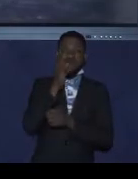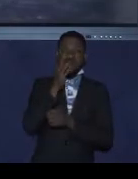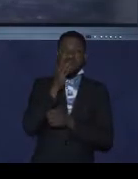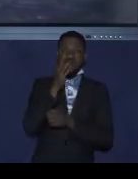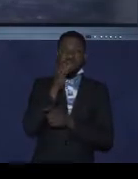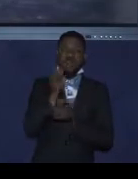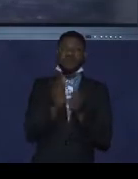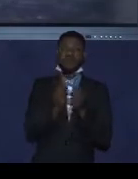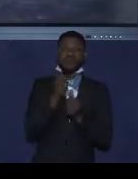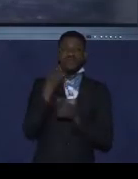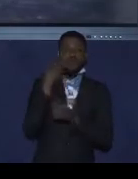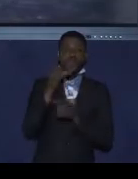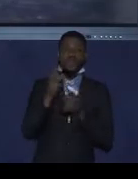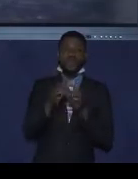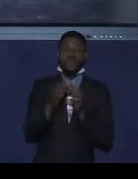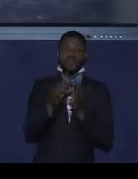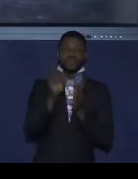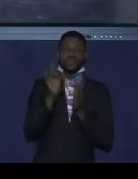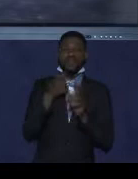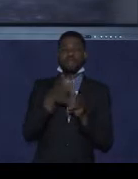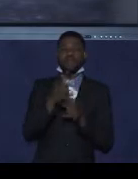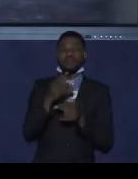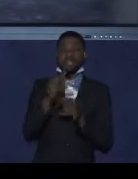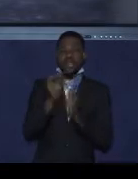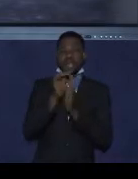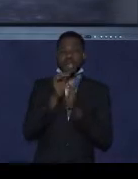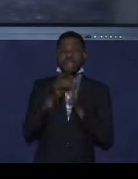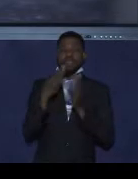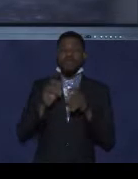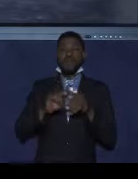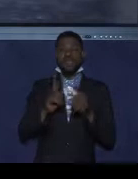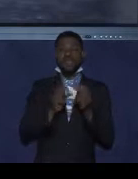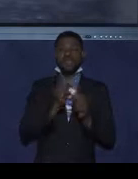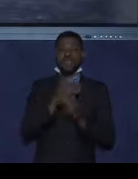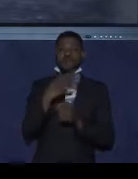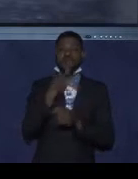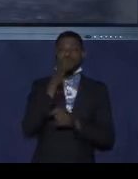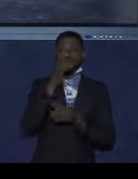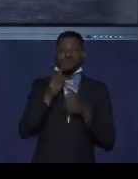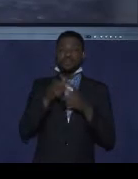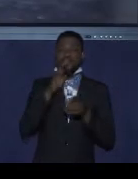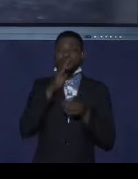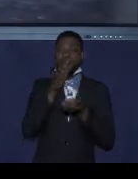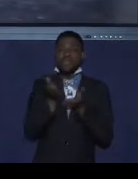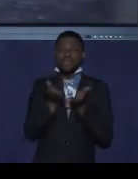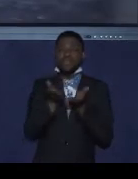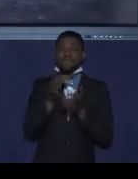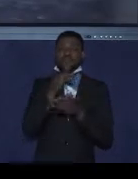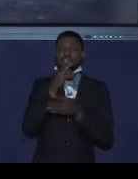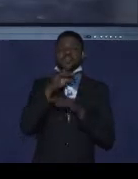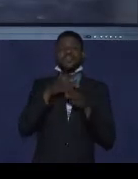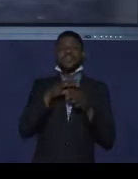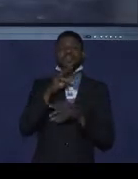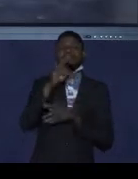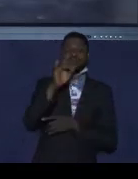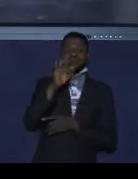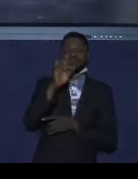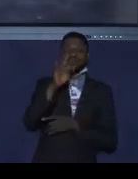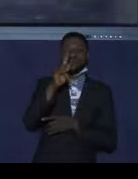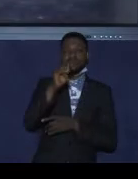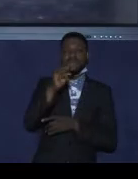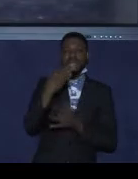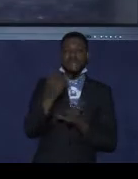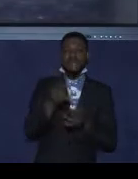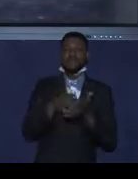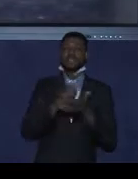foods which we are to choose from. So a list of various types of food to be served is called a menu.